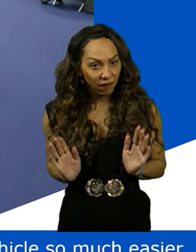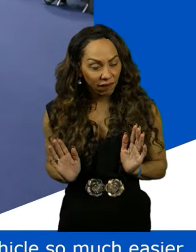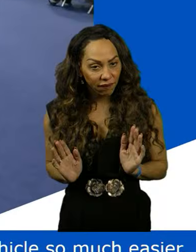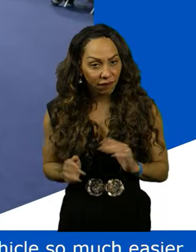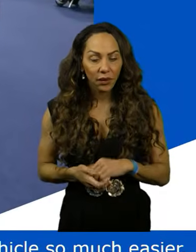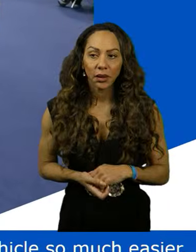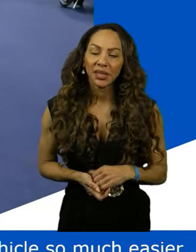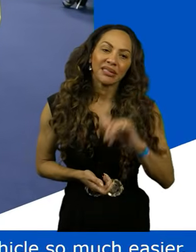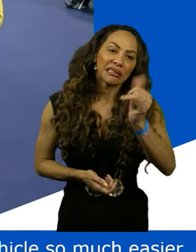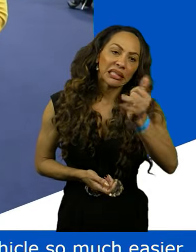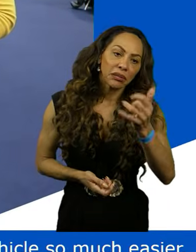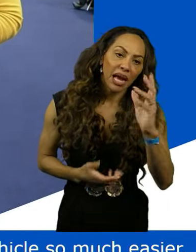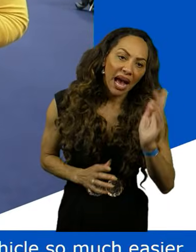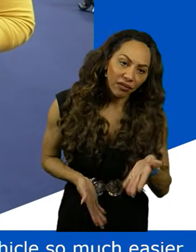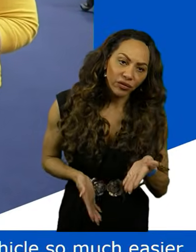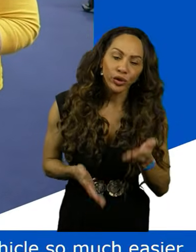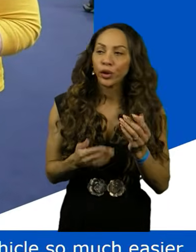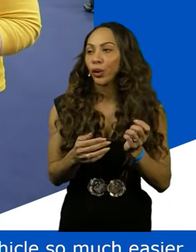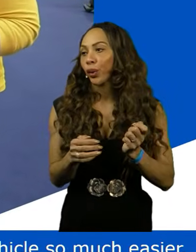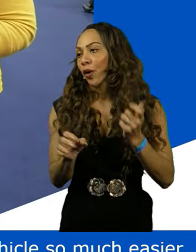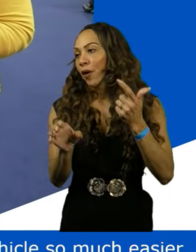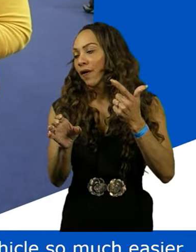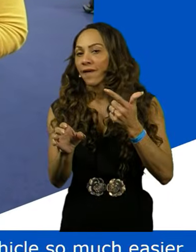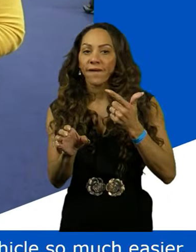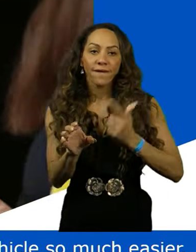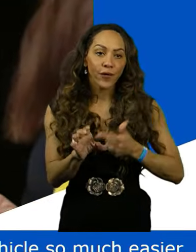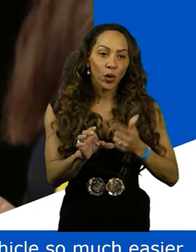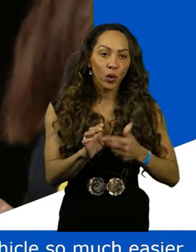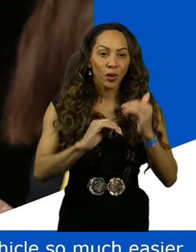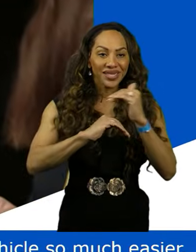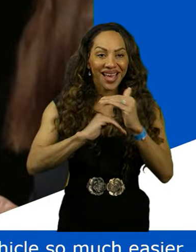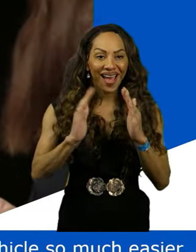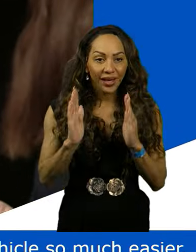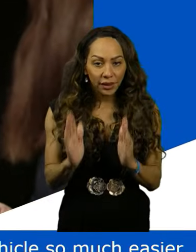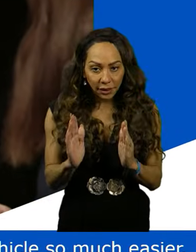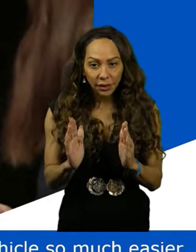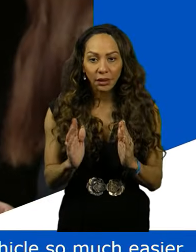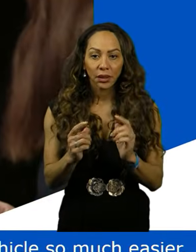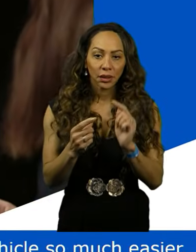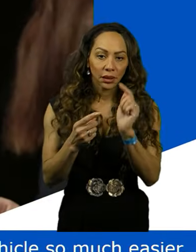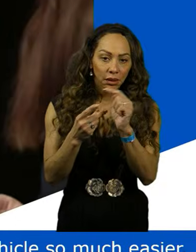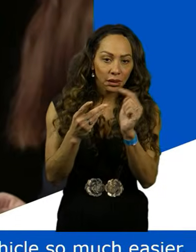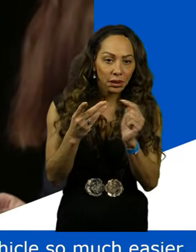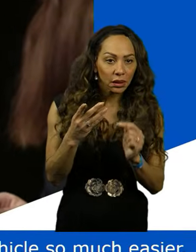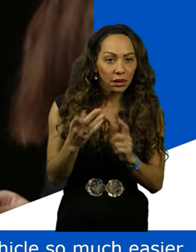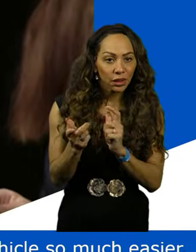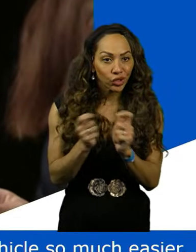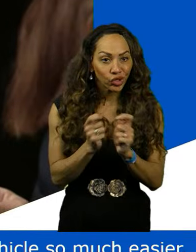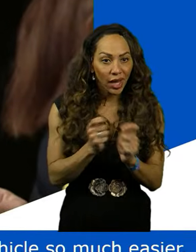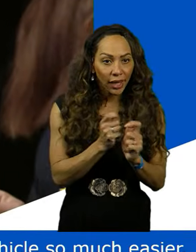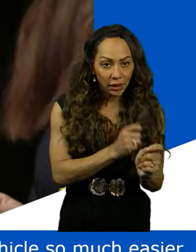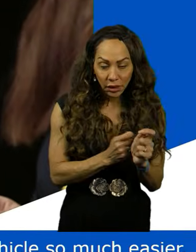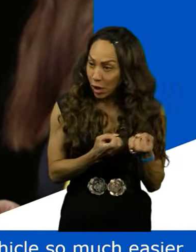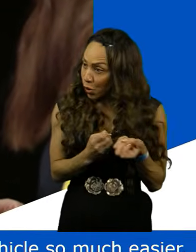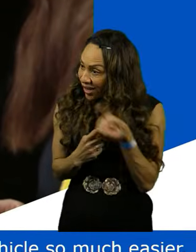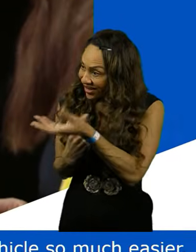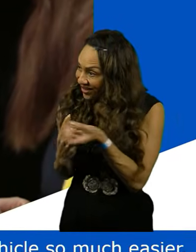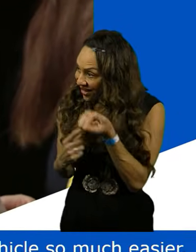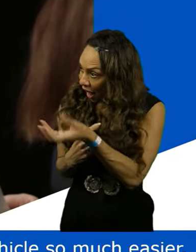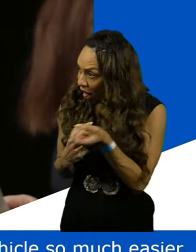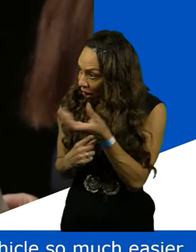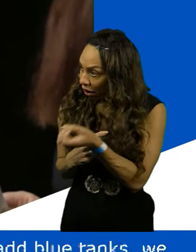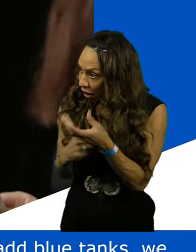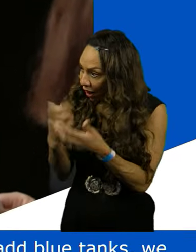fuel tanks, add blue tanks, additive tanks, we can give our engineers the